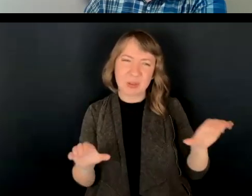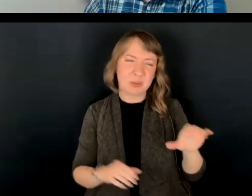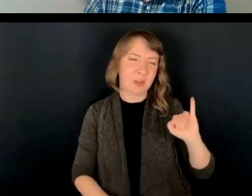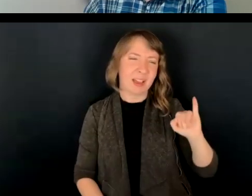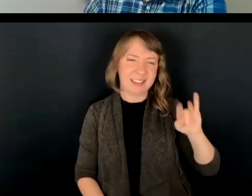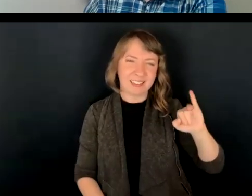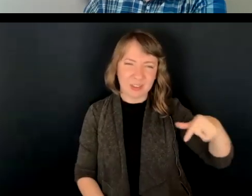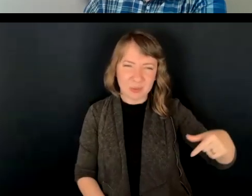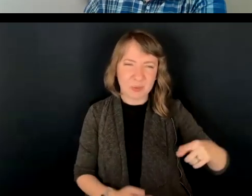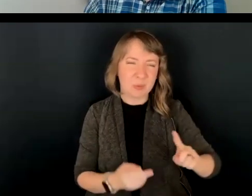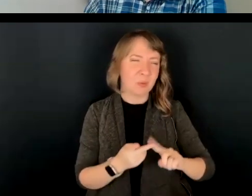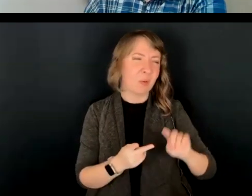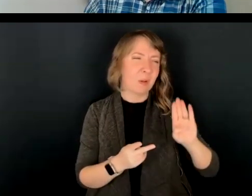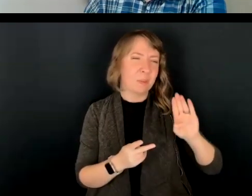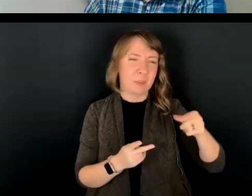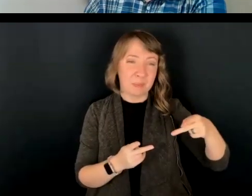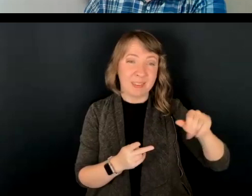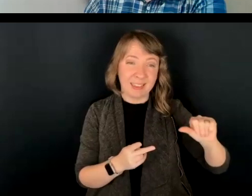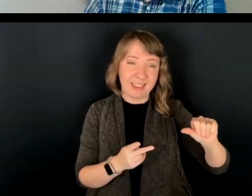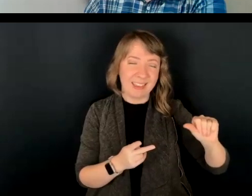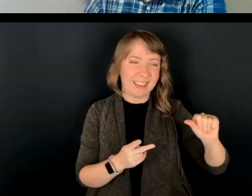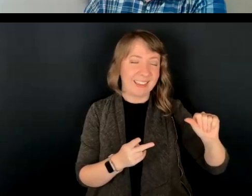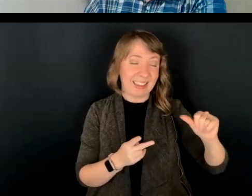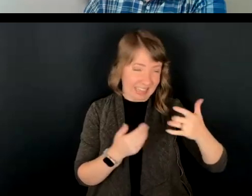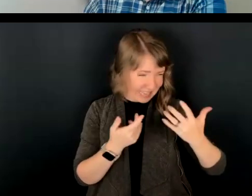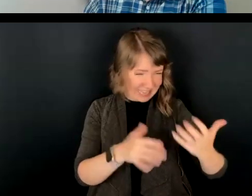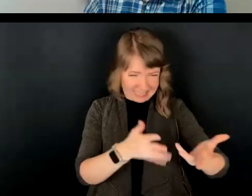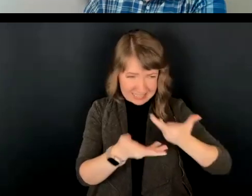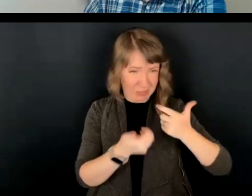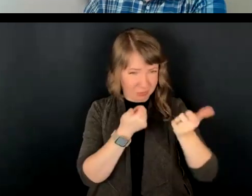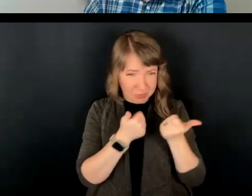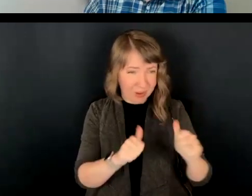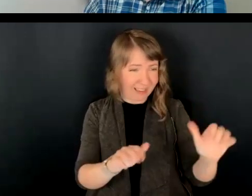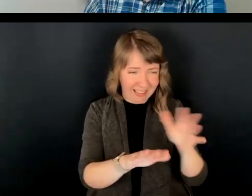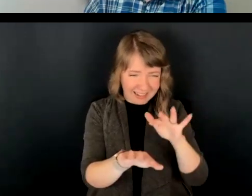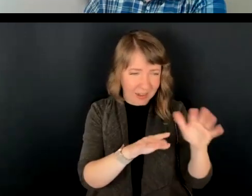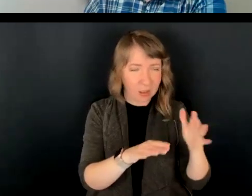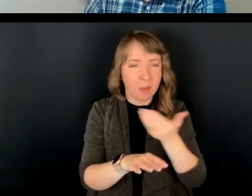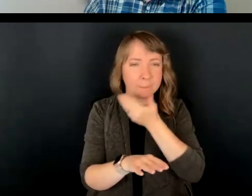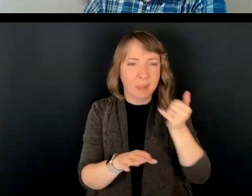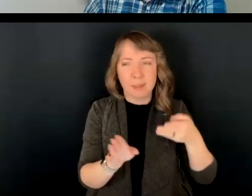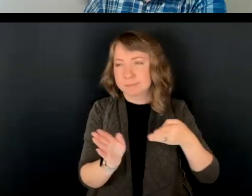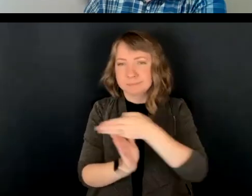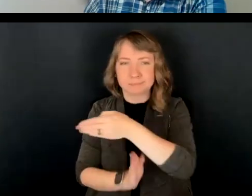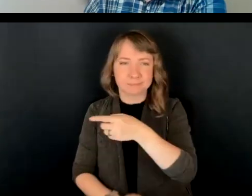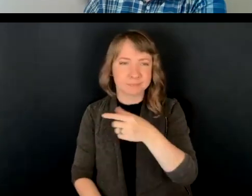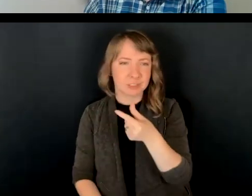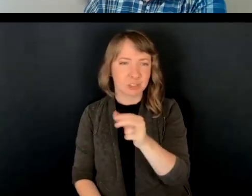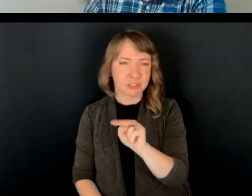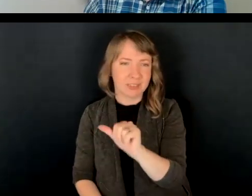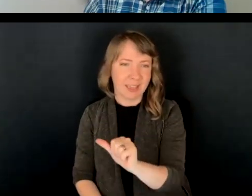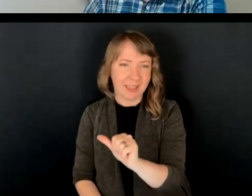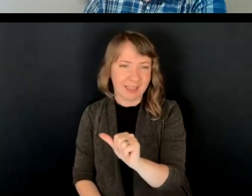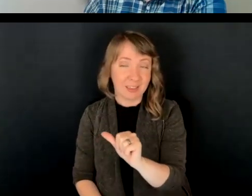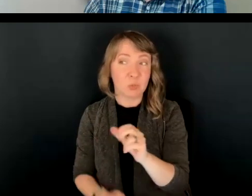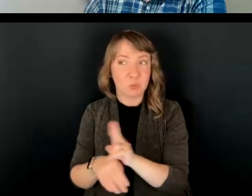a cooperator, and we wound up just going through the GNA and using that agency who was doing the